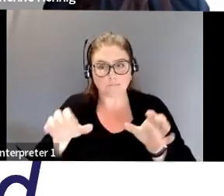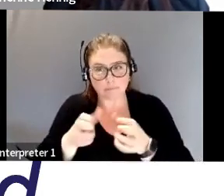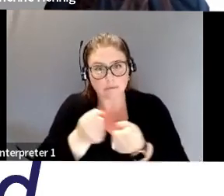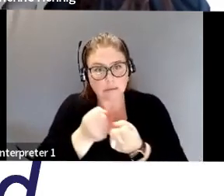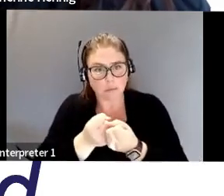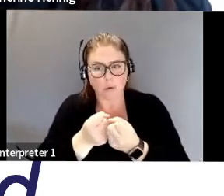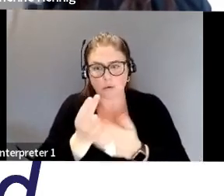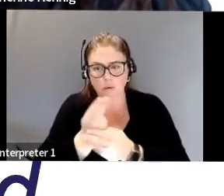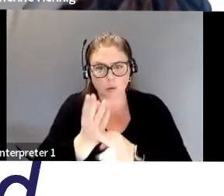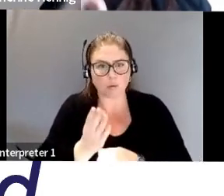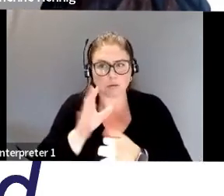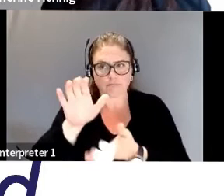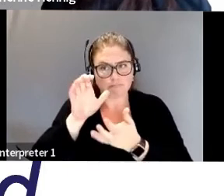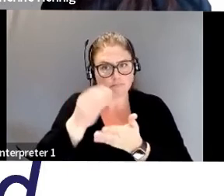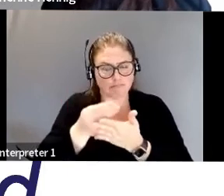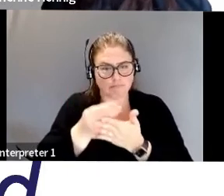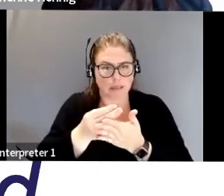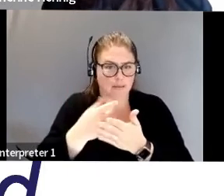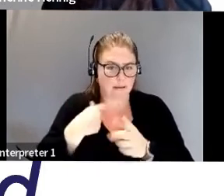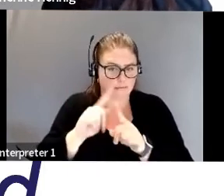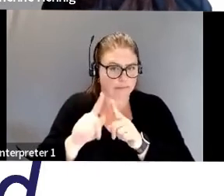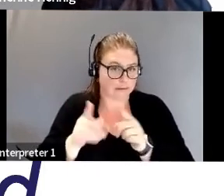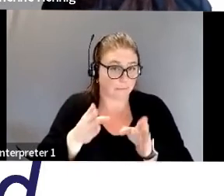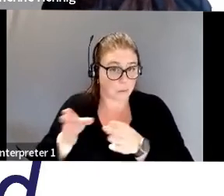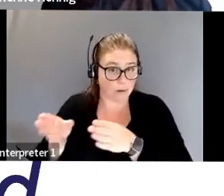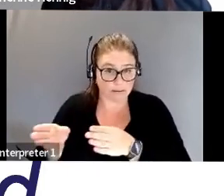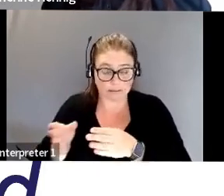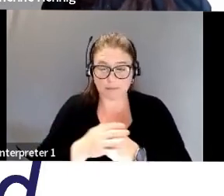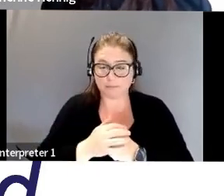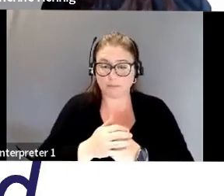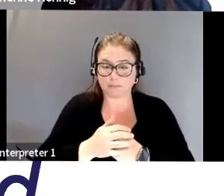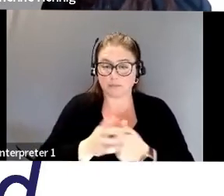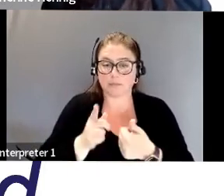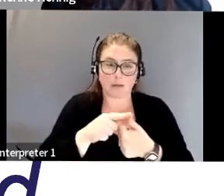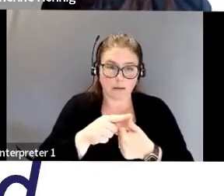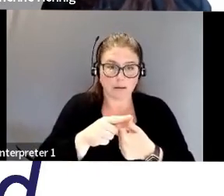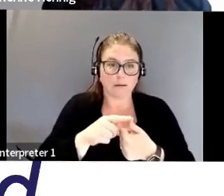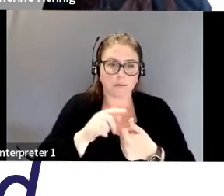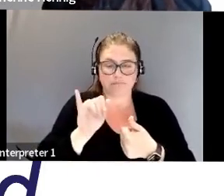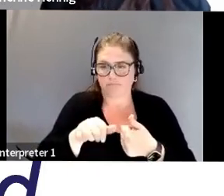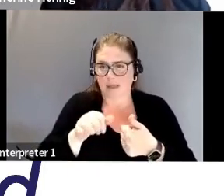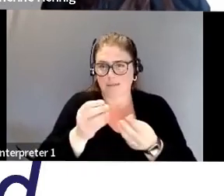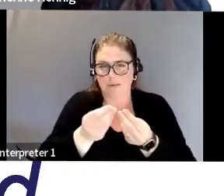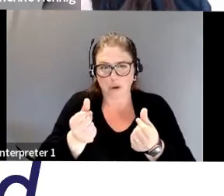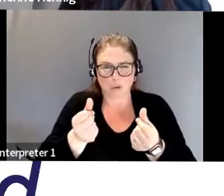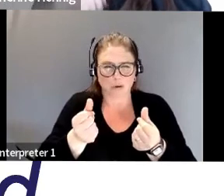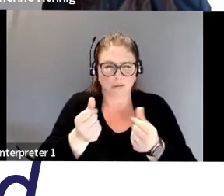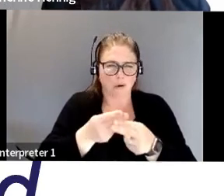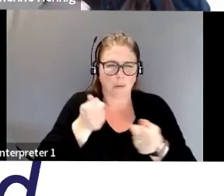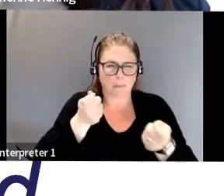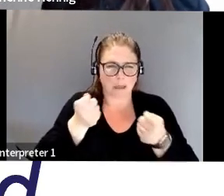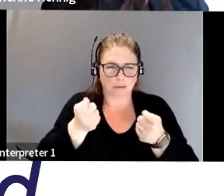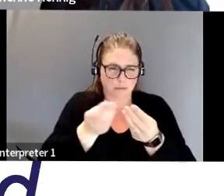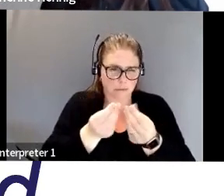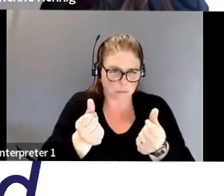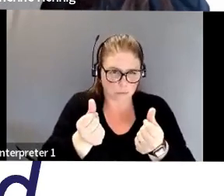different ways. Okay, so the first way is through our wonderful managed solution. This is our automated process